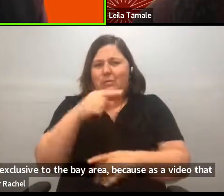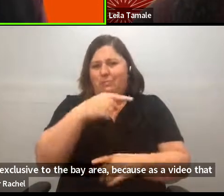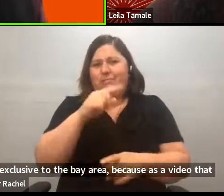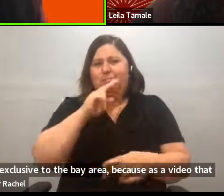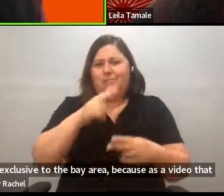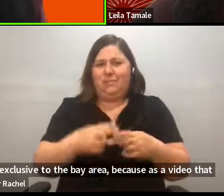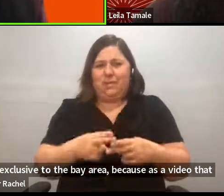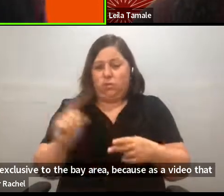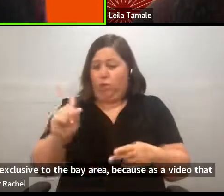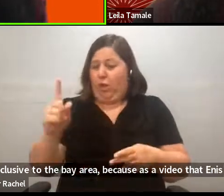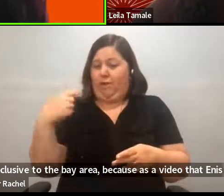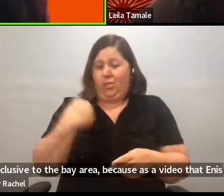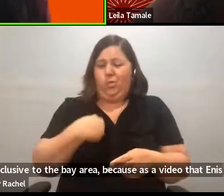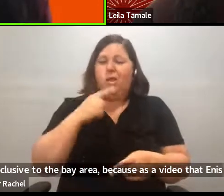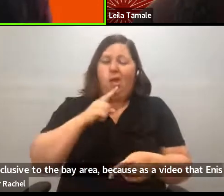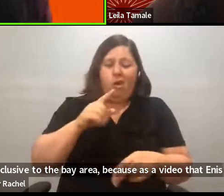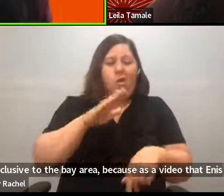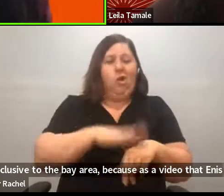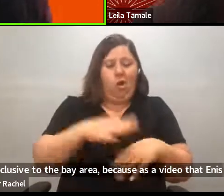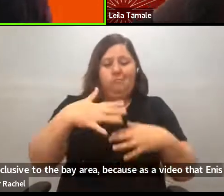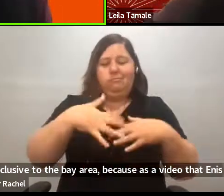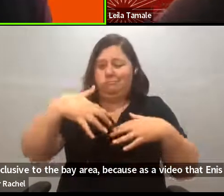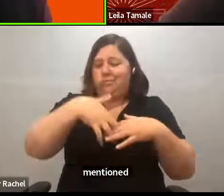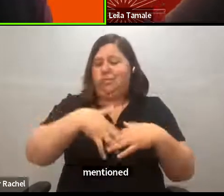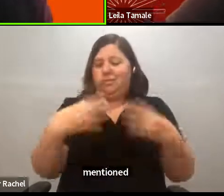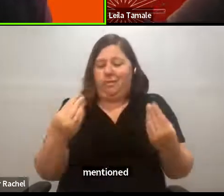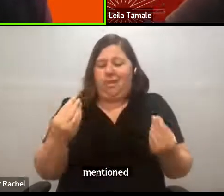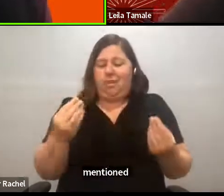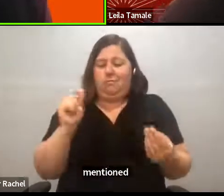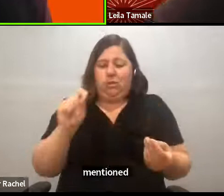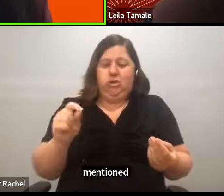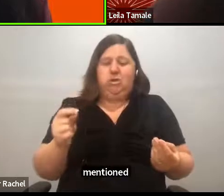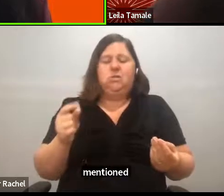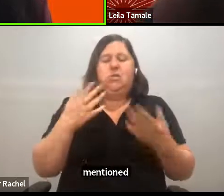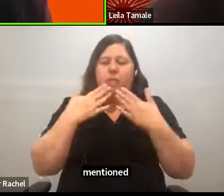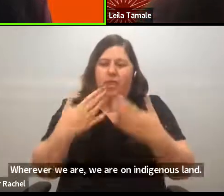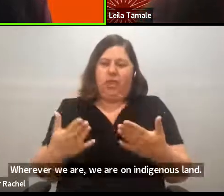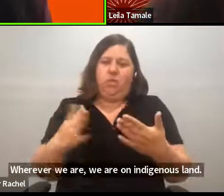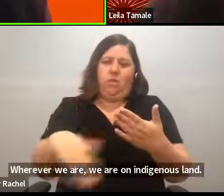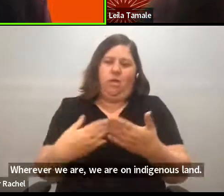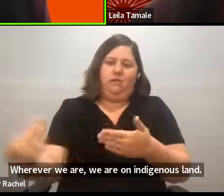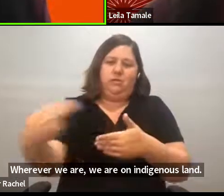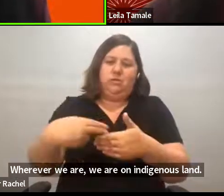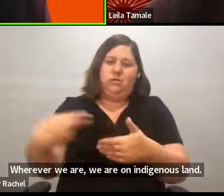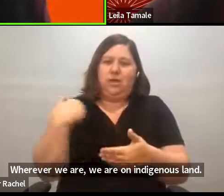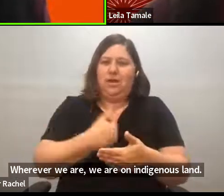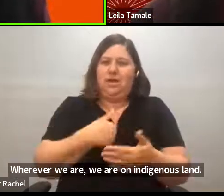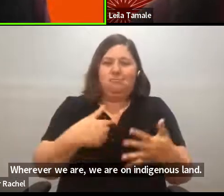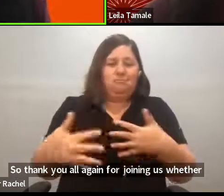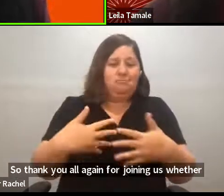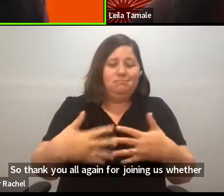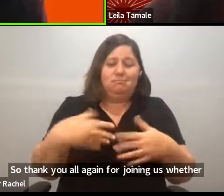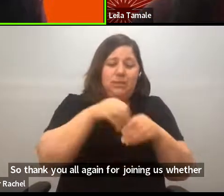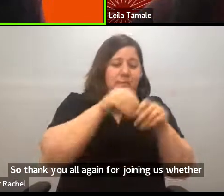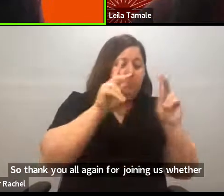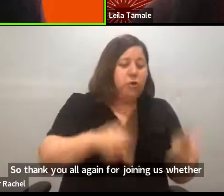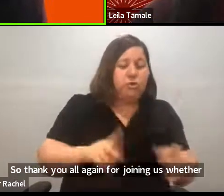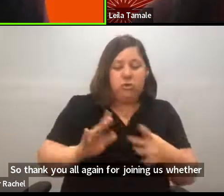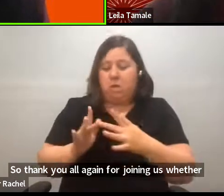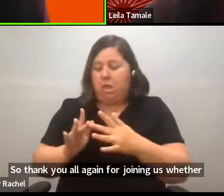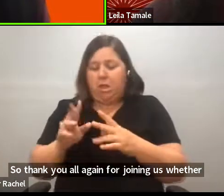wherever we are on Indigenous land. So thank you all again for joining us, whether you're in person or